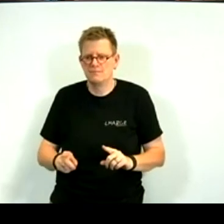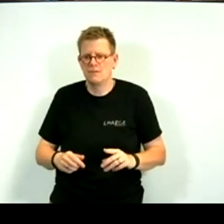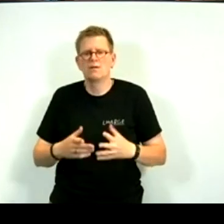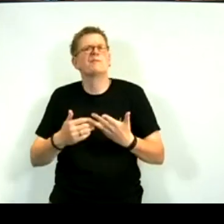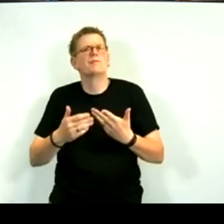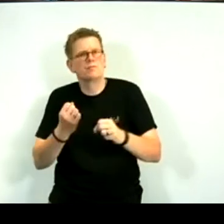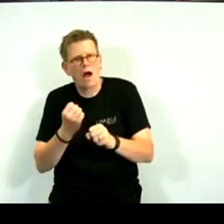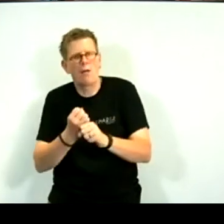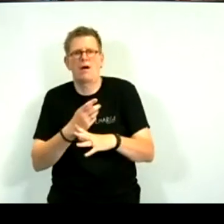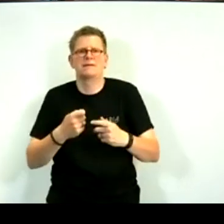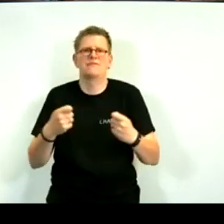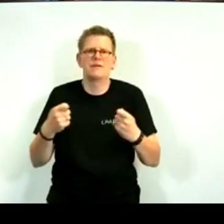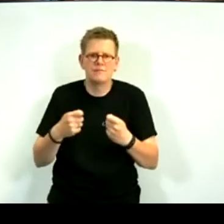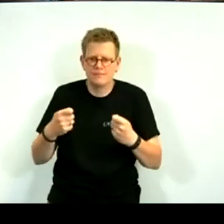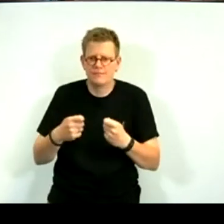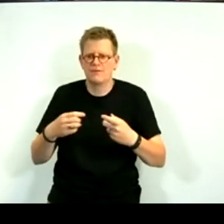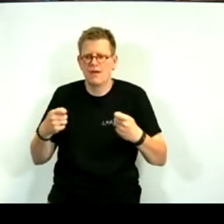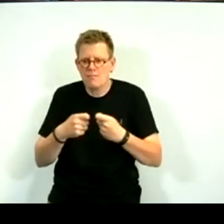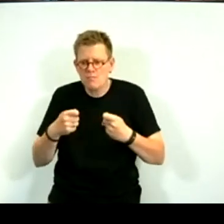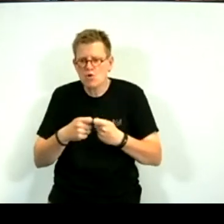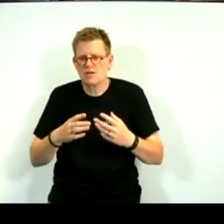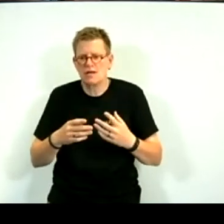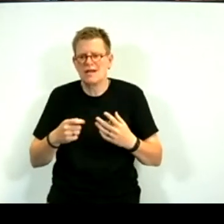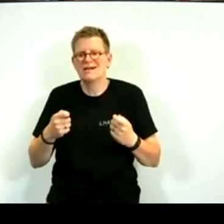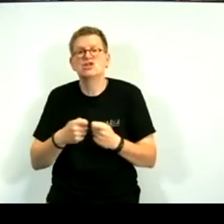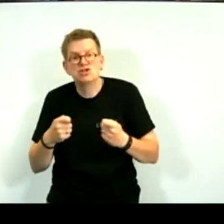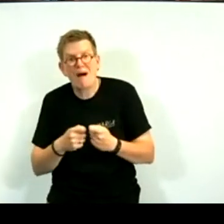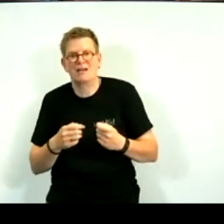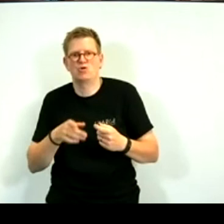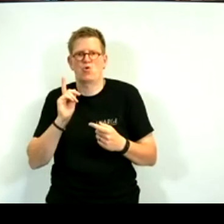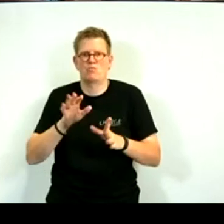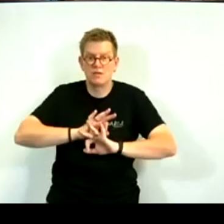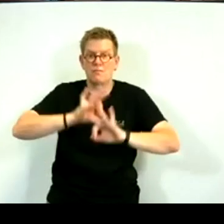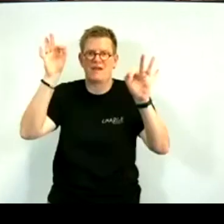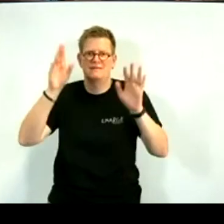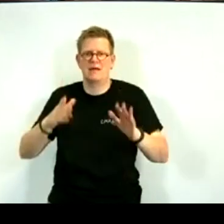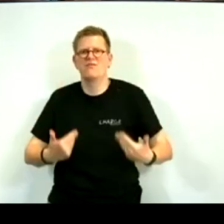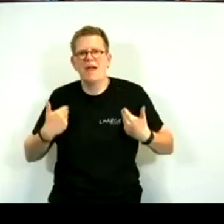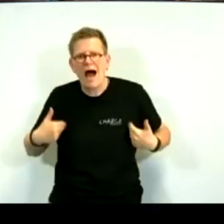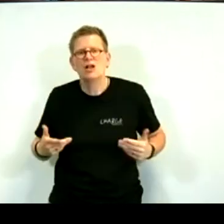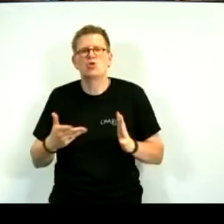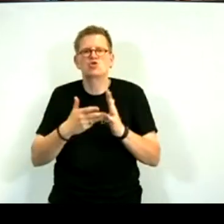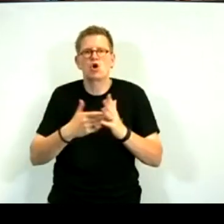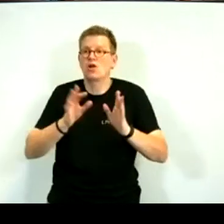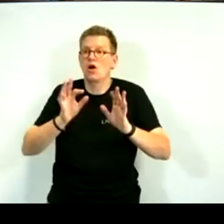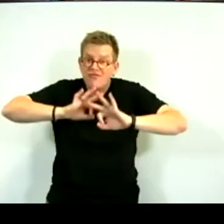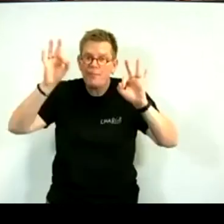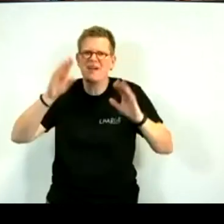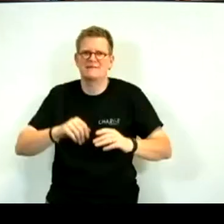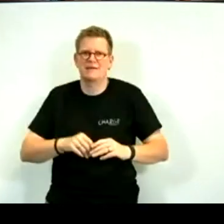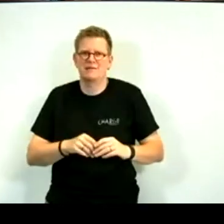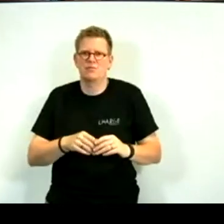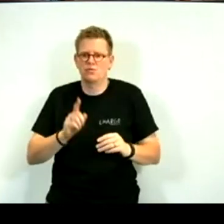self-regulation abilities, to improve postural control. And it does come, and it does happen. And then very